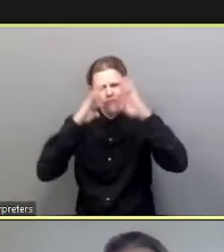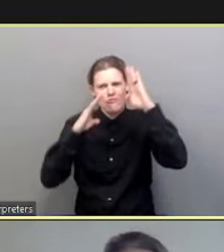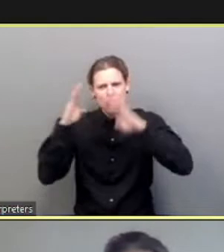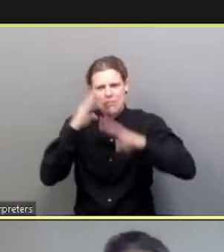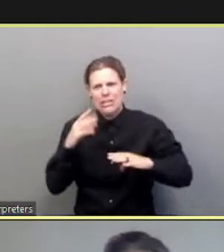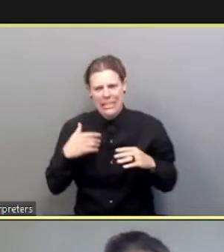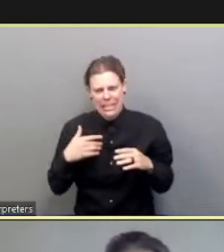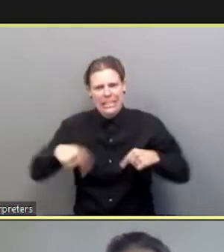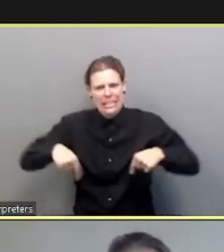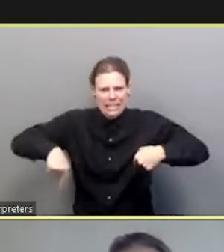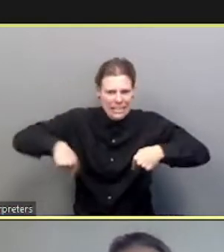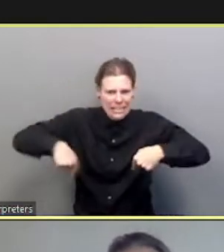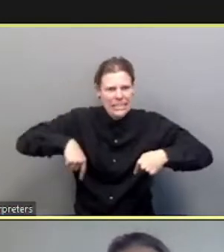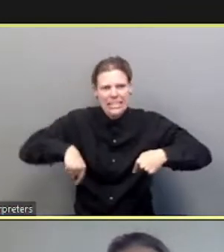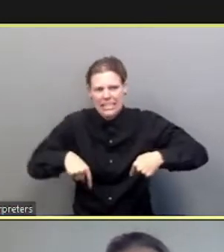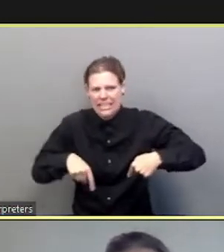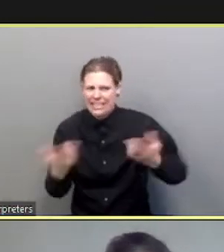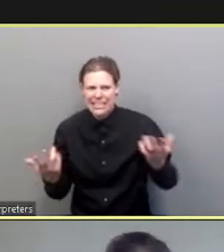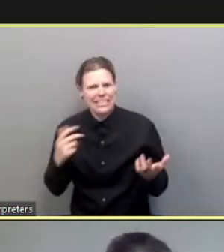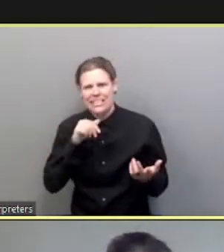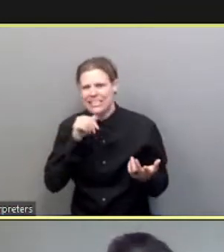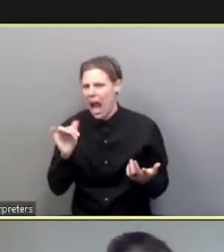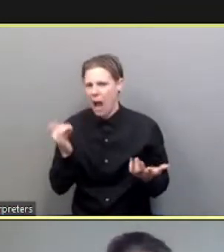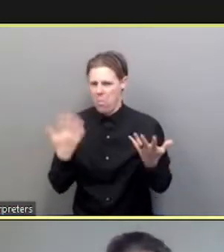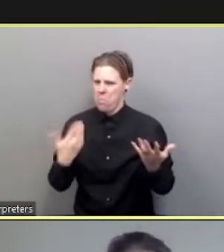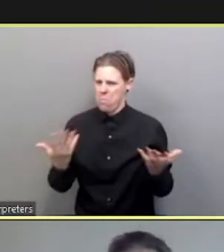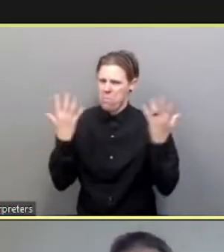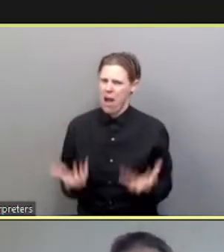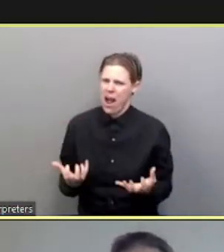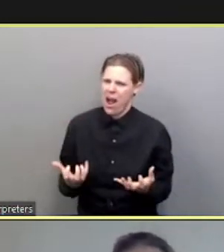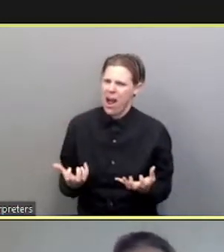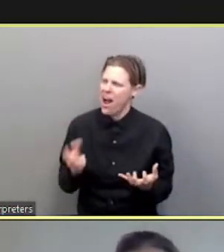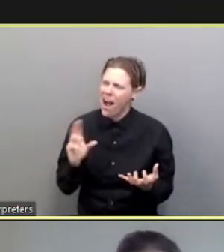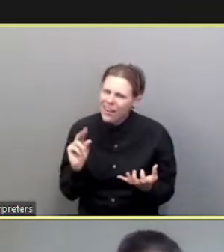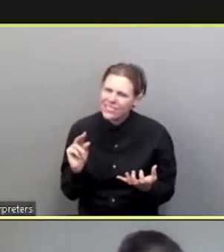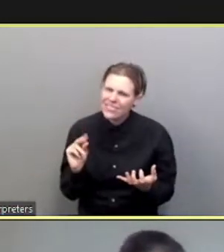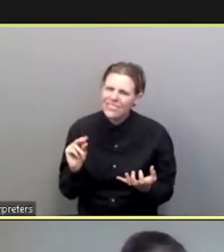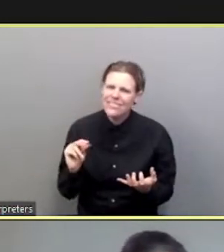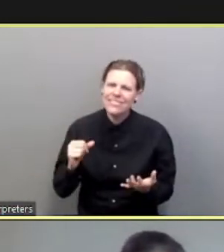we want to go in. And I don't think I have these slides, so I'm just going to